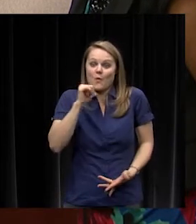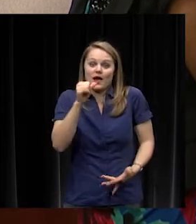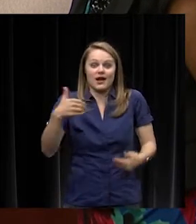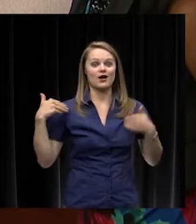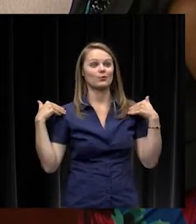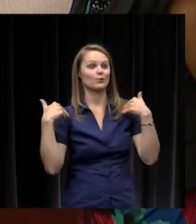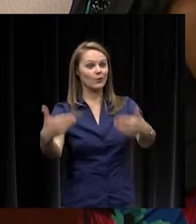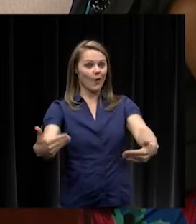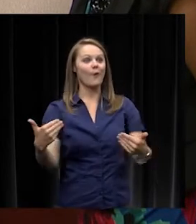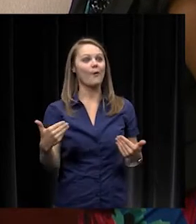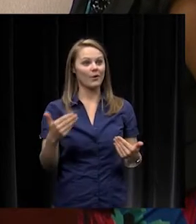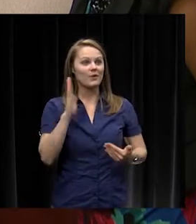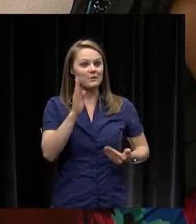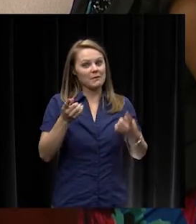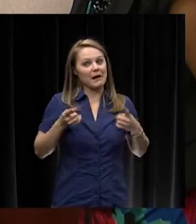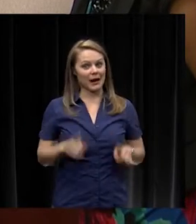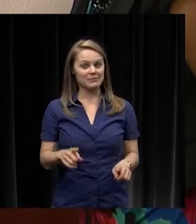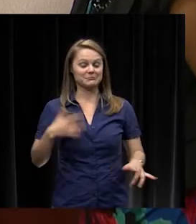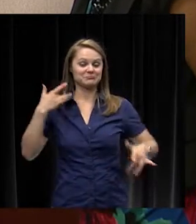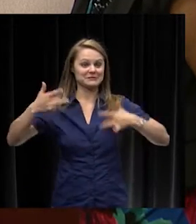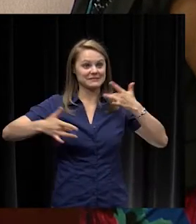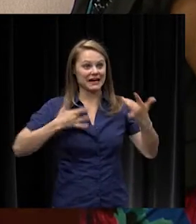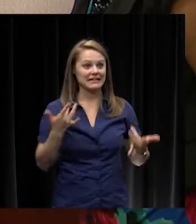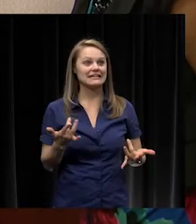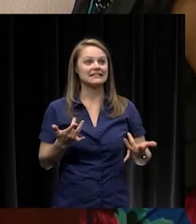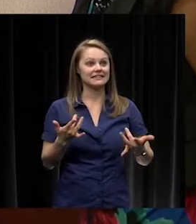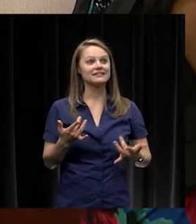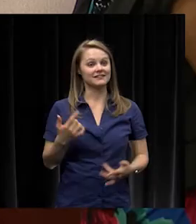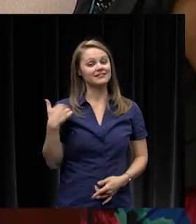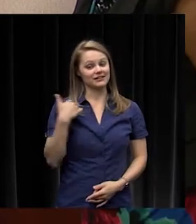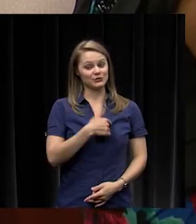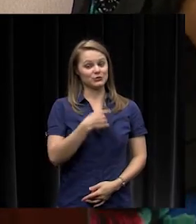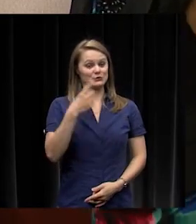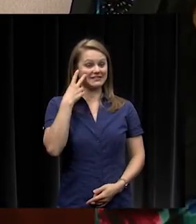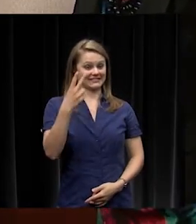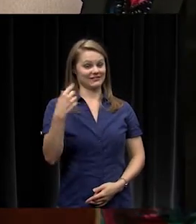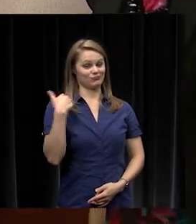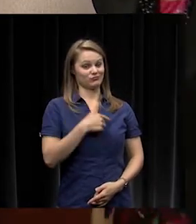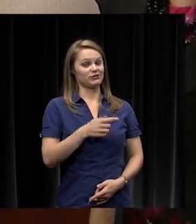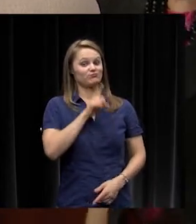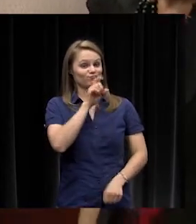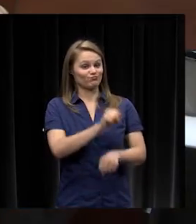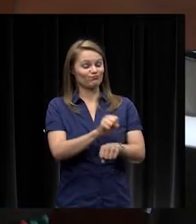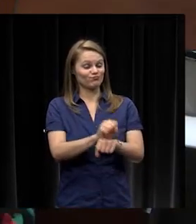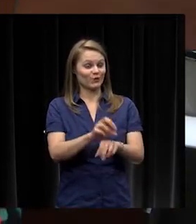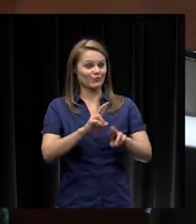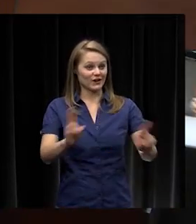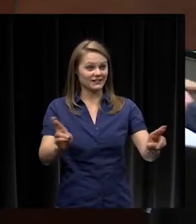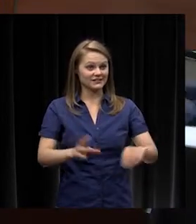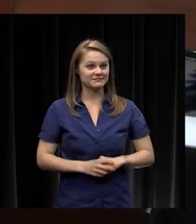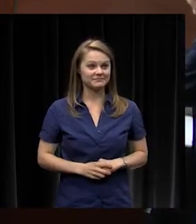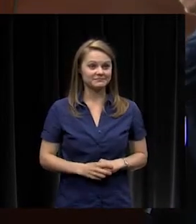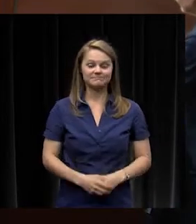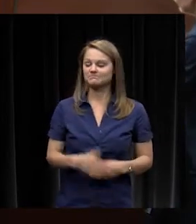going to happen, and we're excited about it. As you can hear, we are ready. Thank you very much. Very good. Thank you.